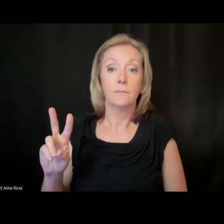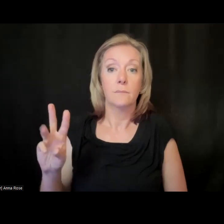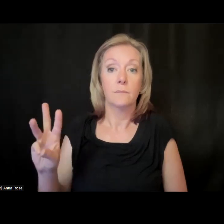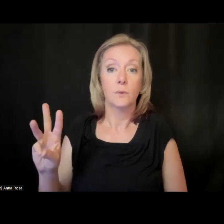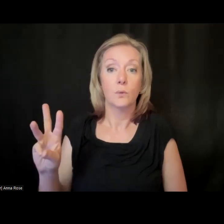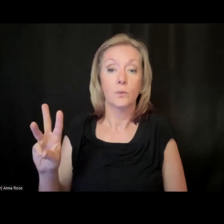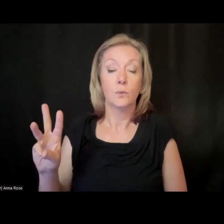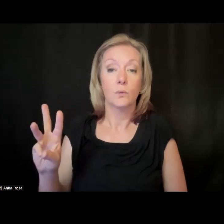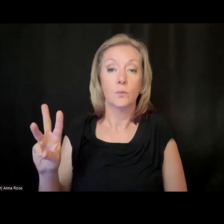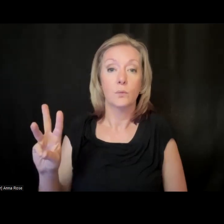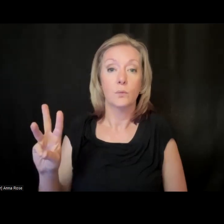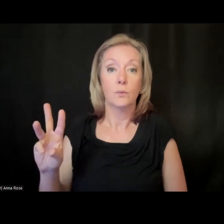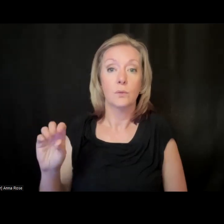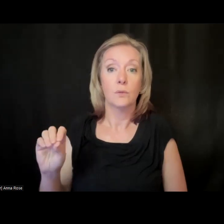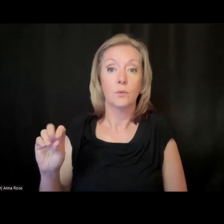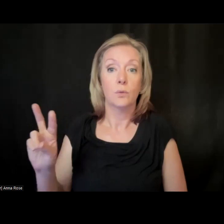06062002.